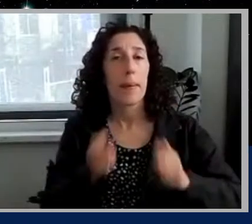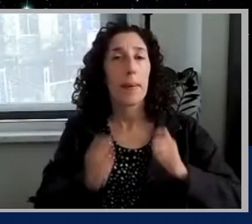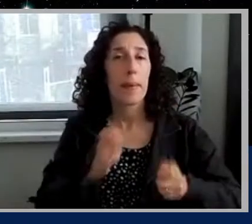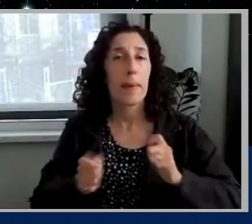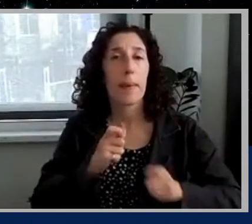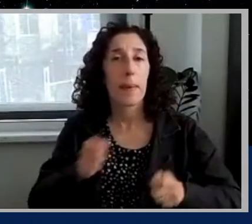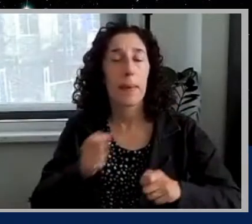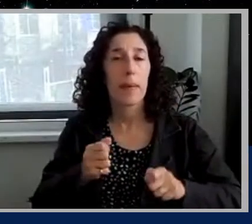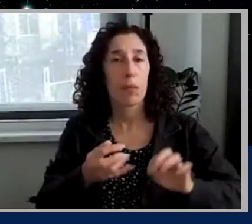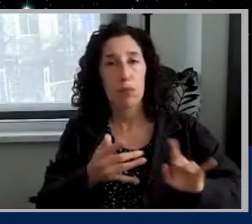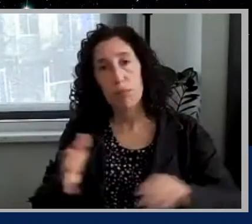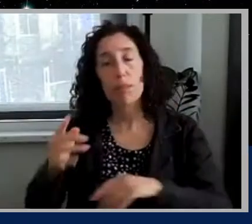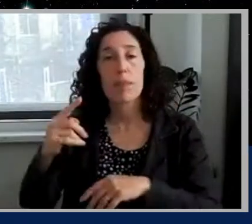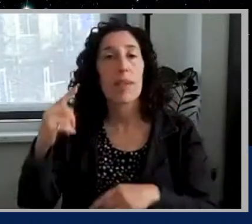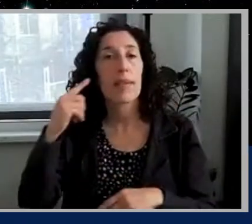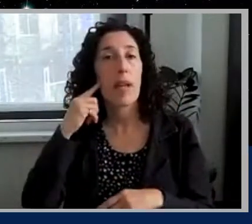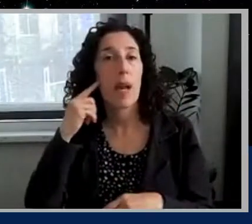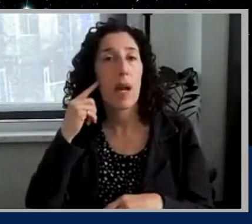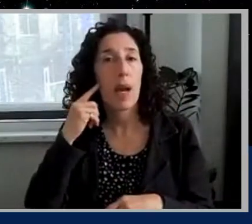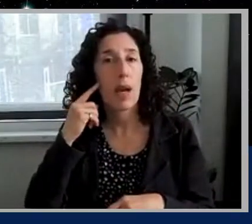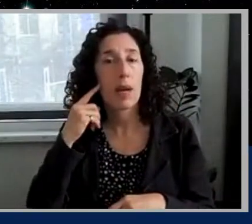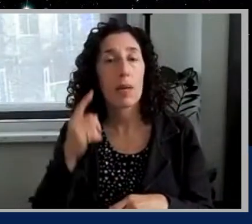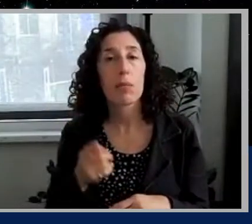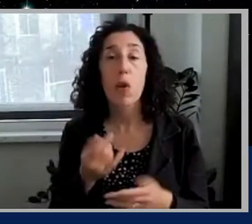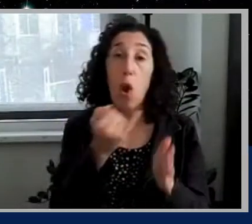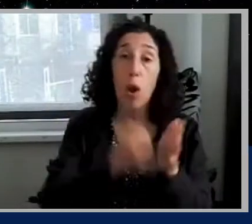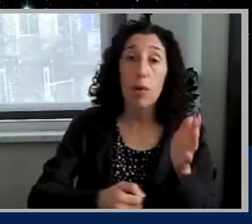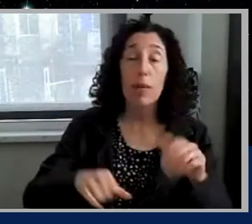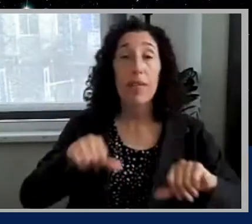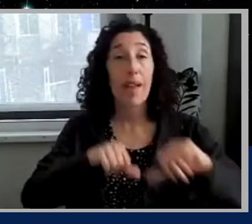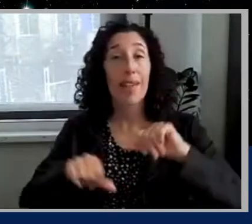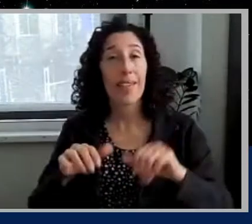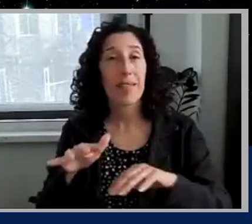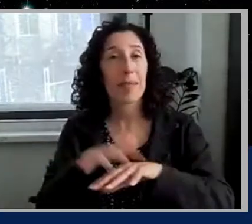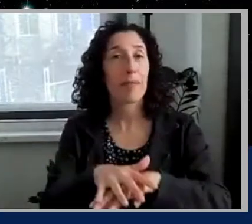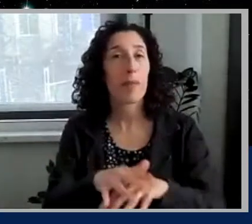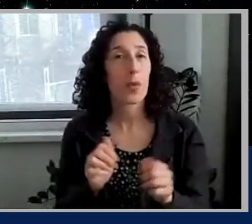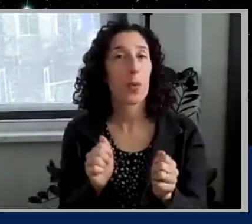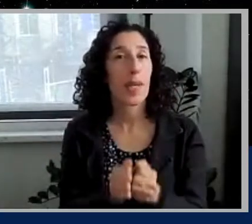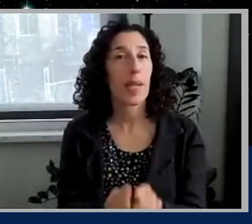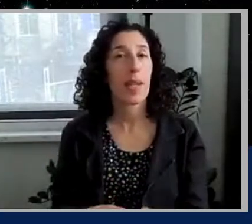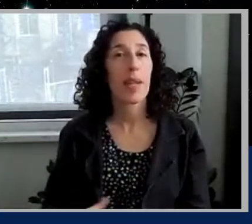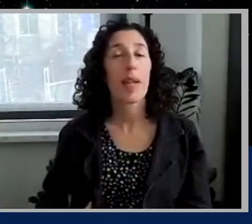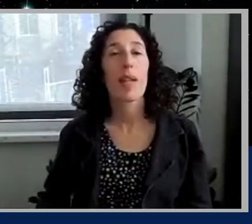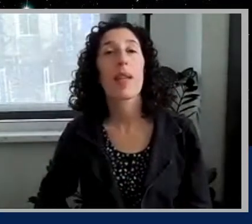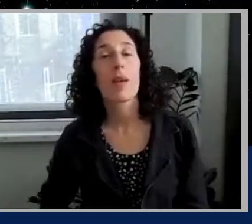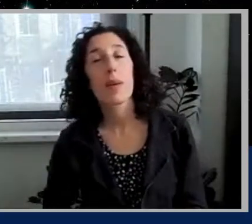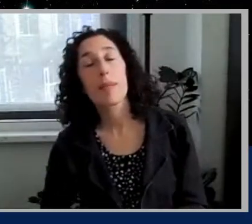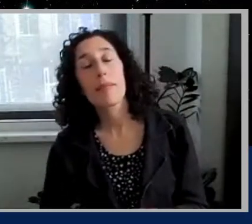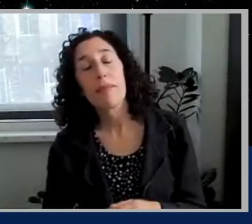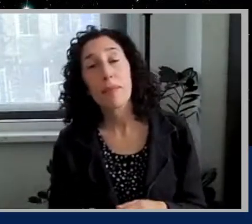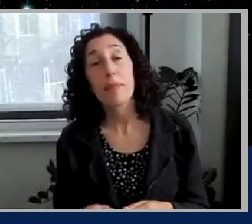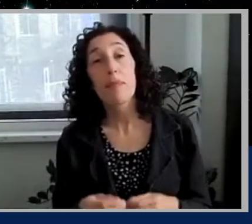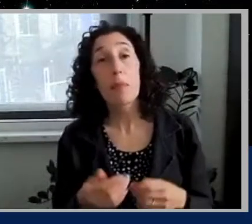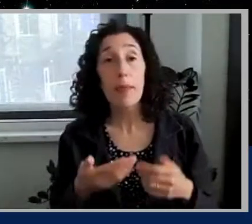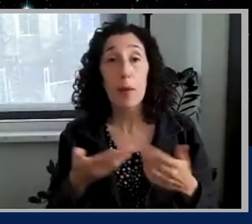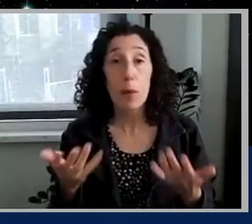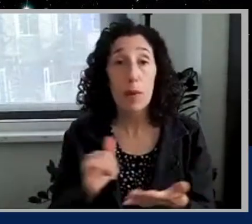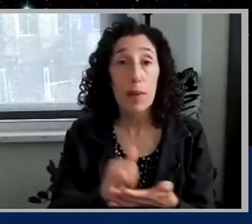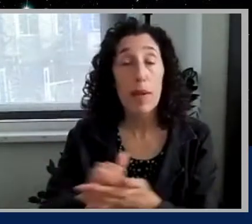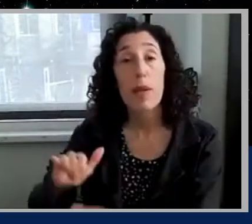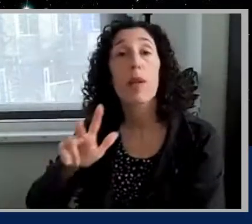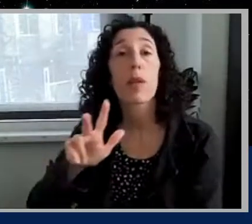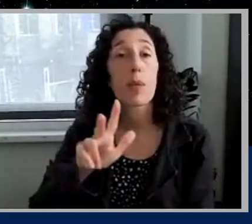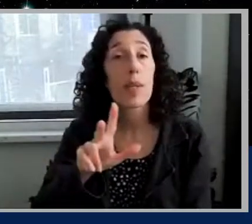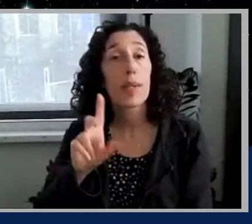sure these things are accessible. But I will say that so far, the results with 3D data that's been sonified is just,